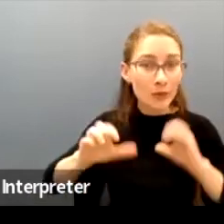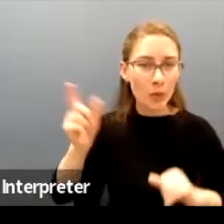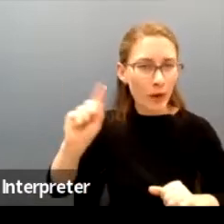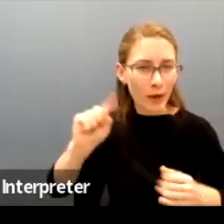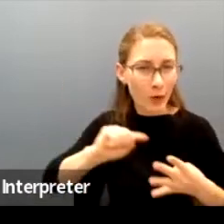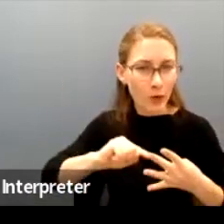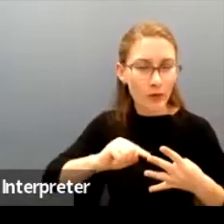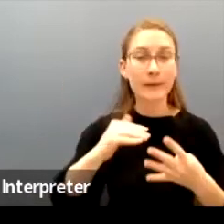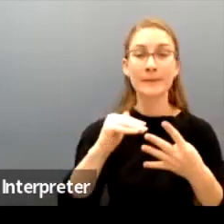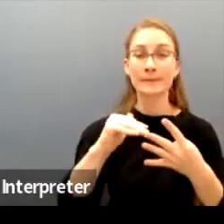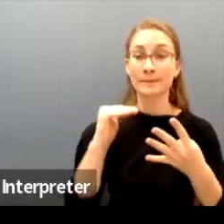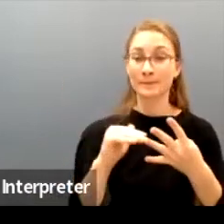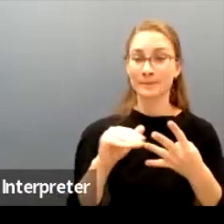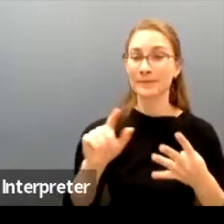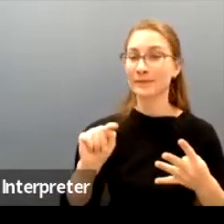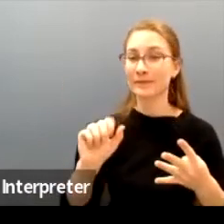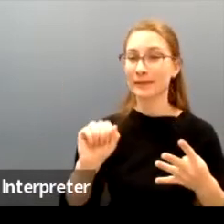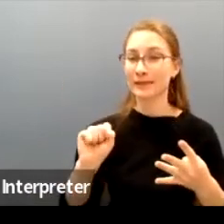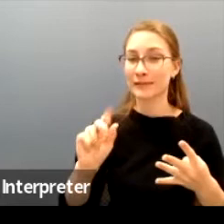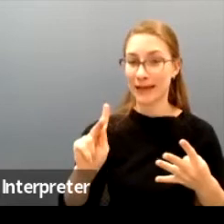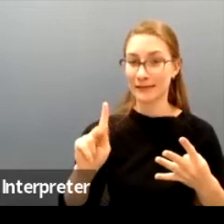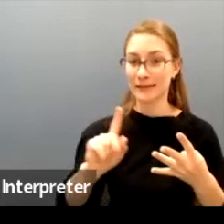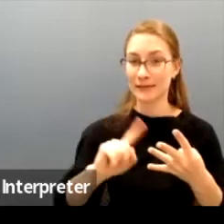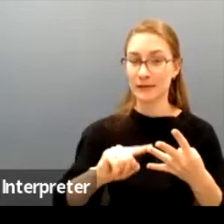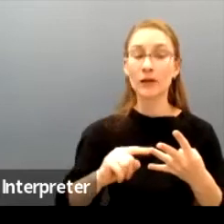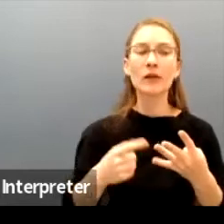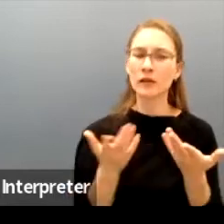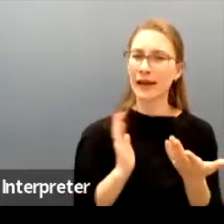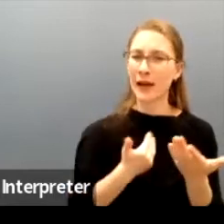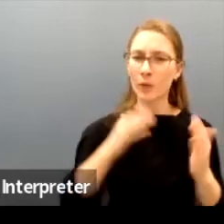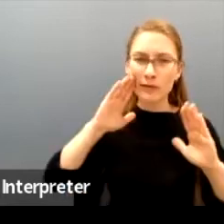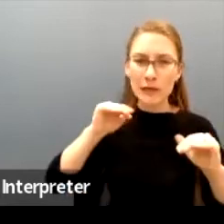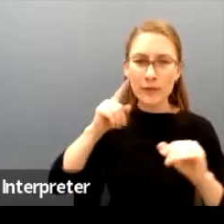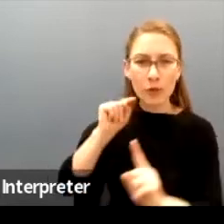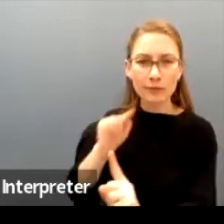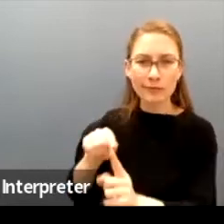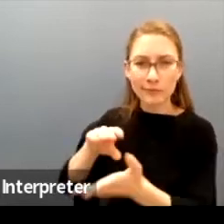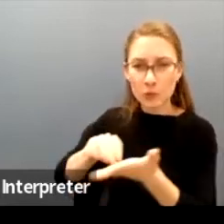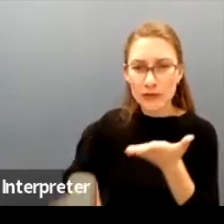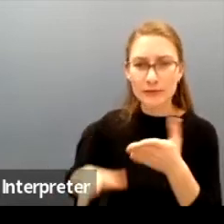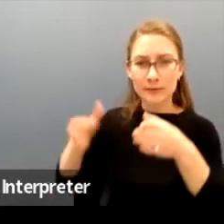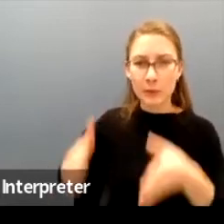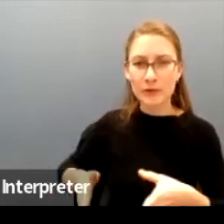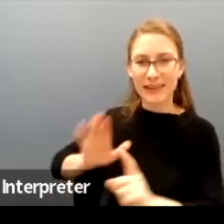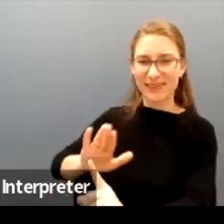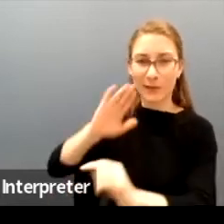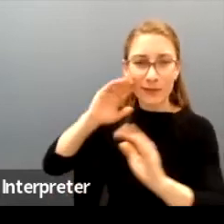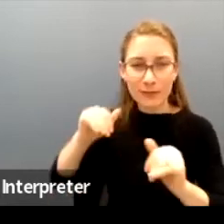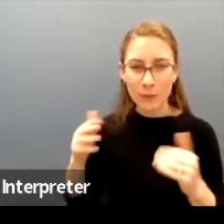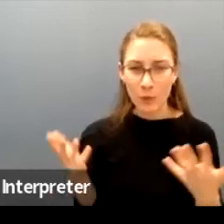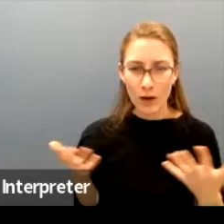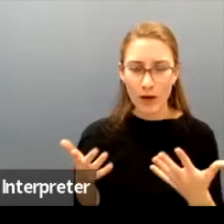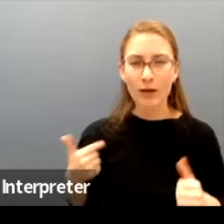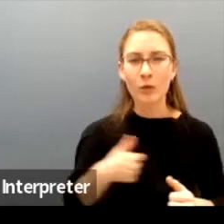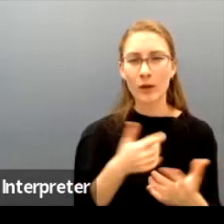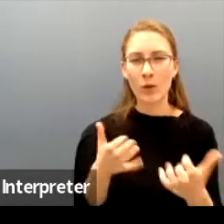into that task. What are the expectations for the individual in that moment? What are they expected to do? What is the task at hand? What are we trying to accomplish?